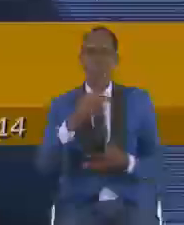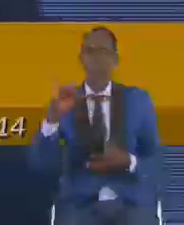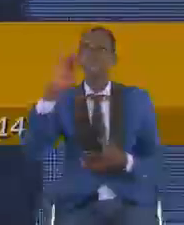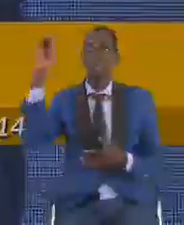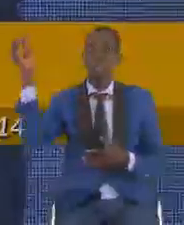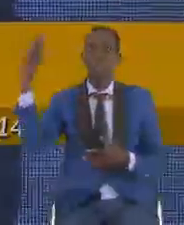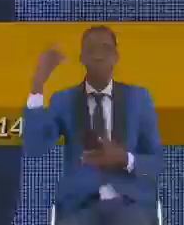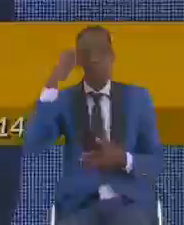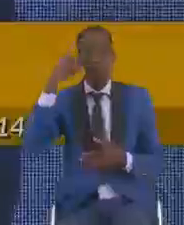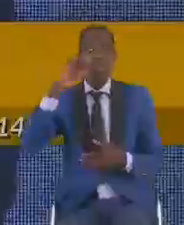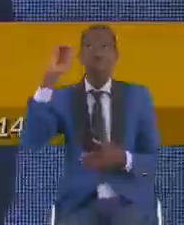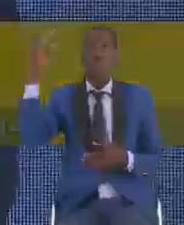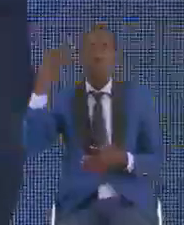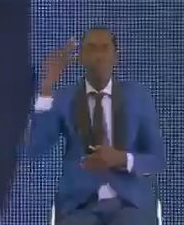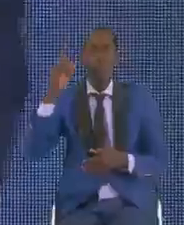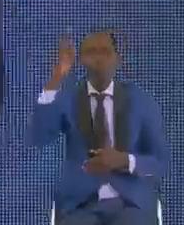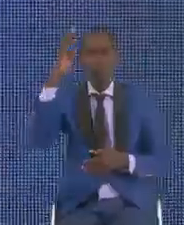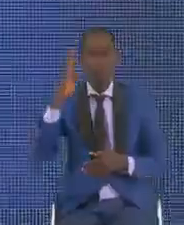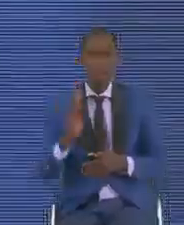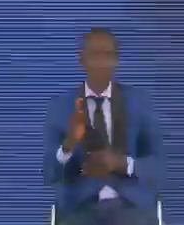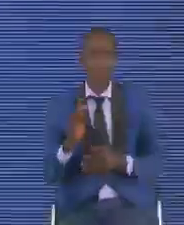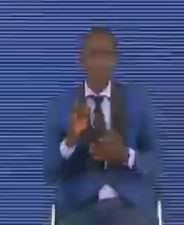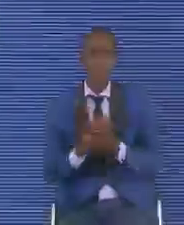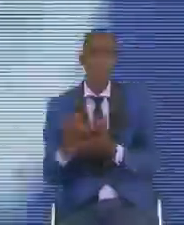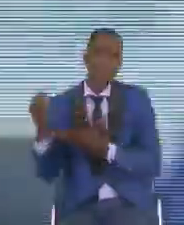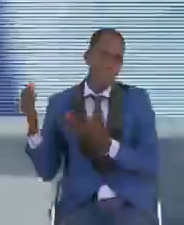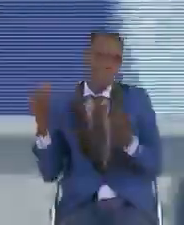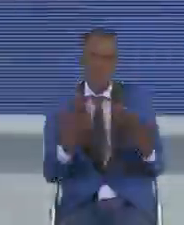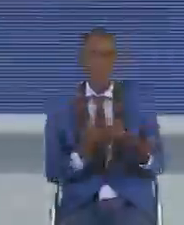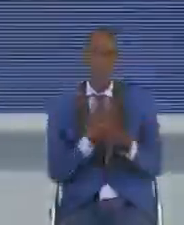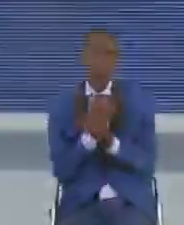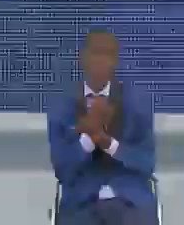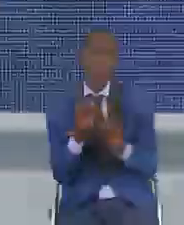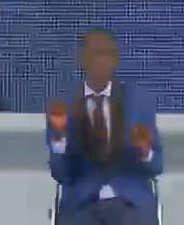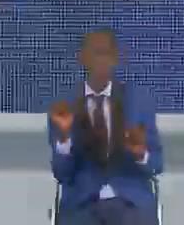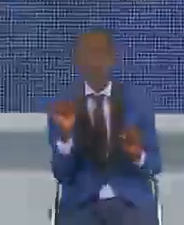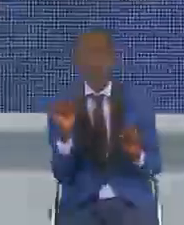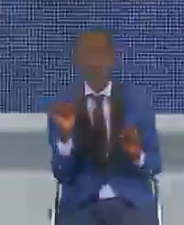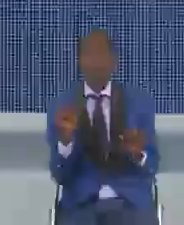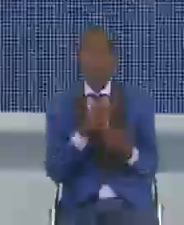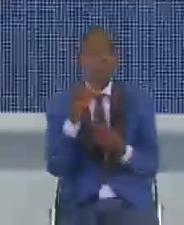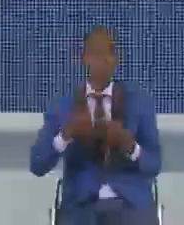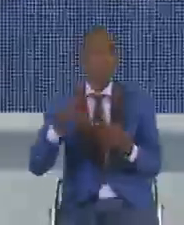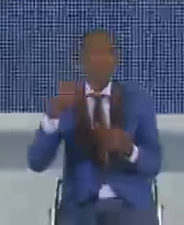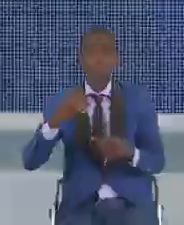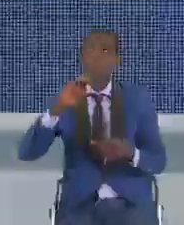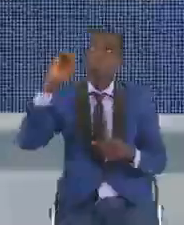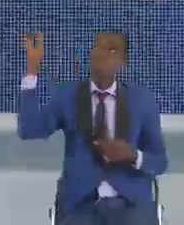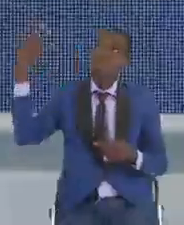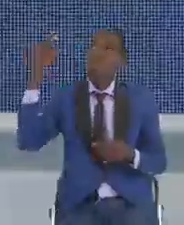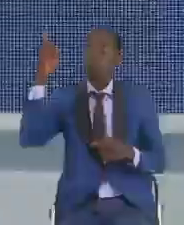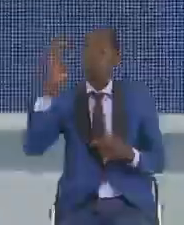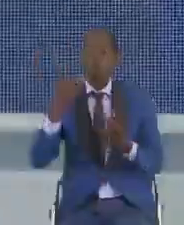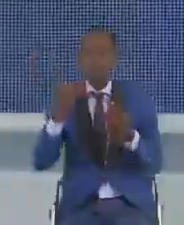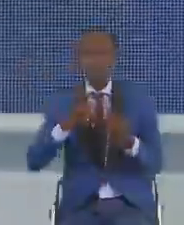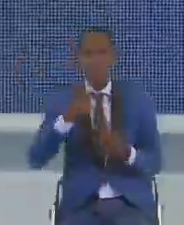for the grace of God that bringeth salvation. When the grace of God came to you, came